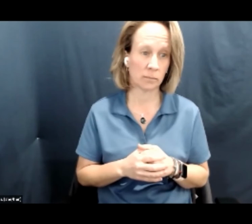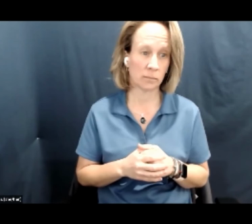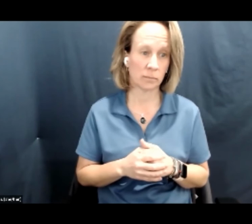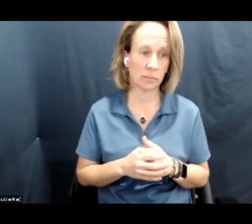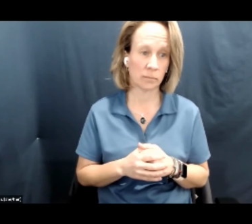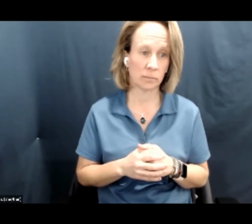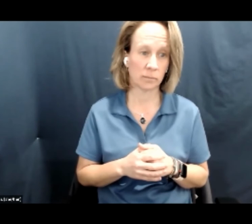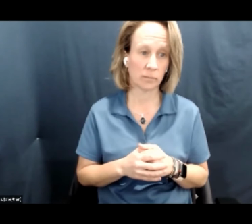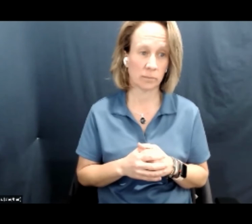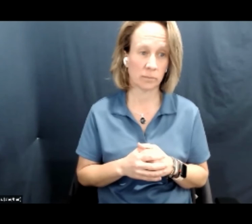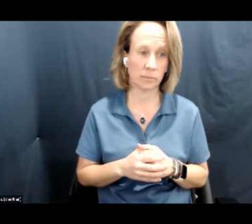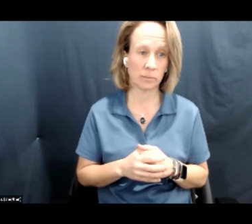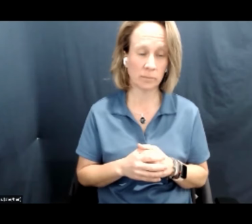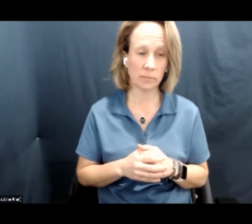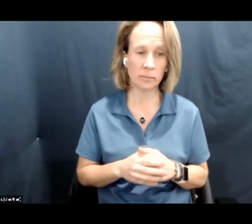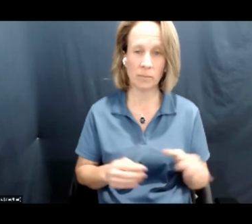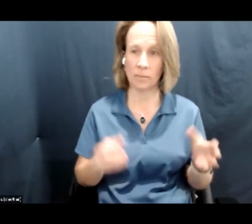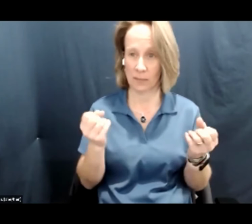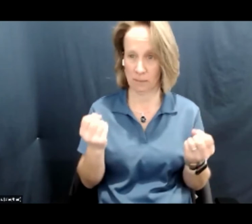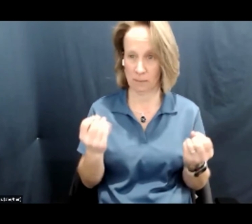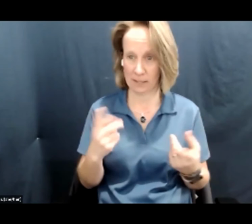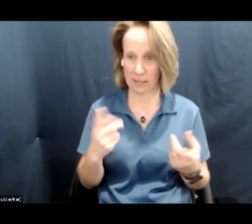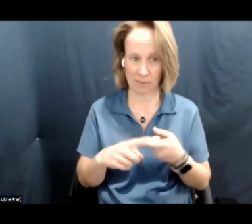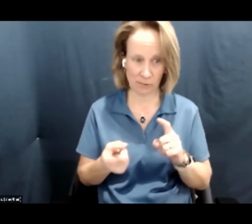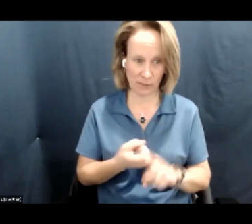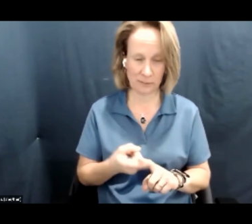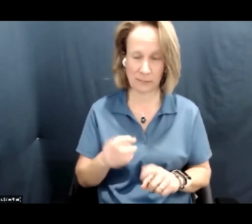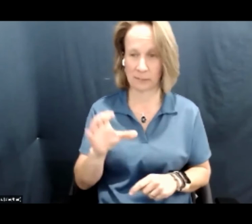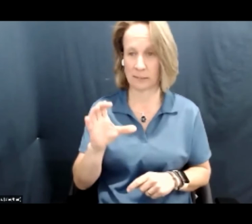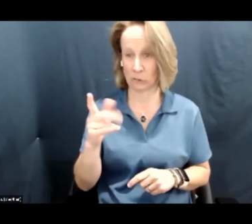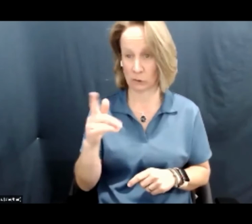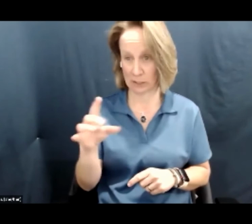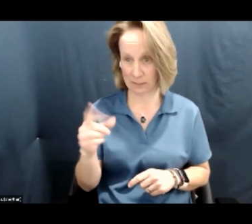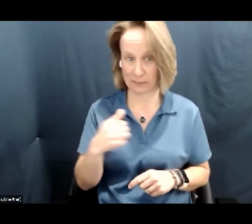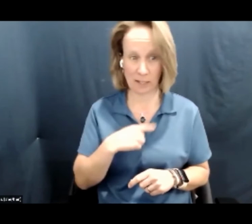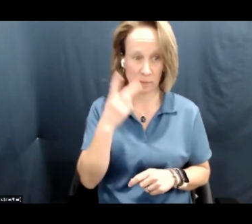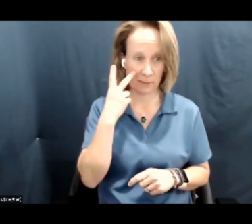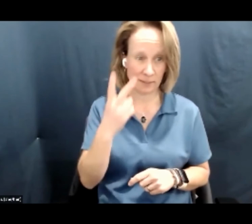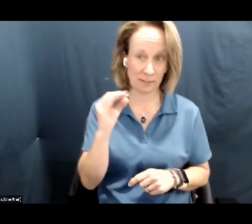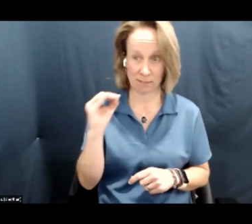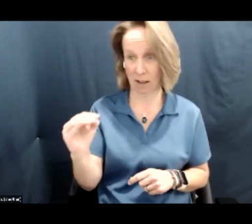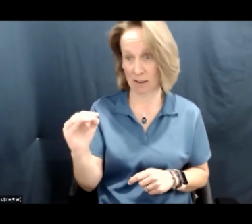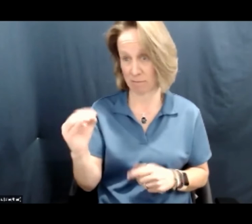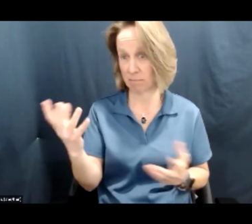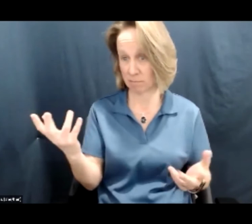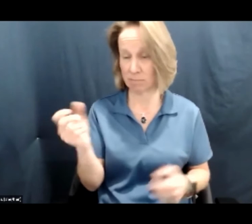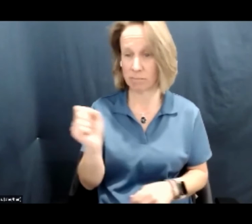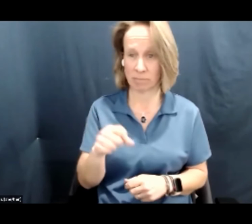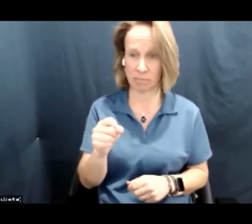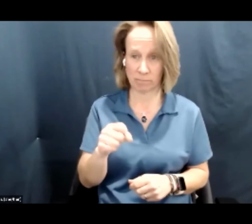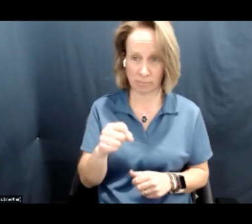many friends, child. I'm seeing none. Yeah.